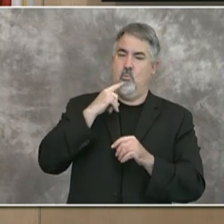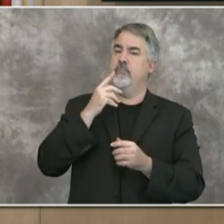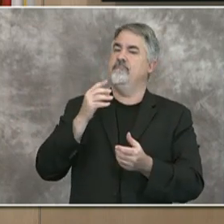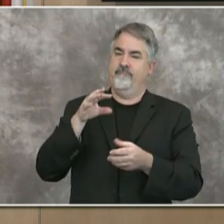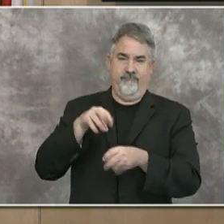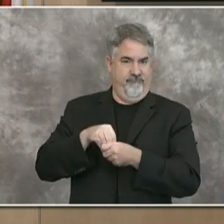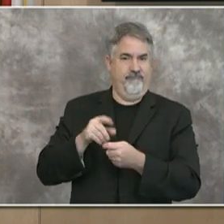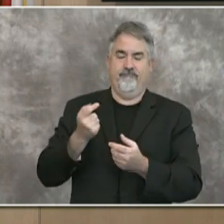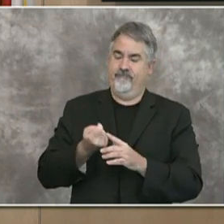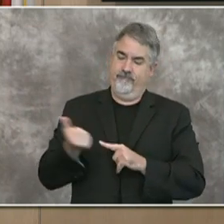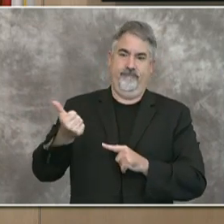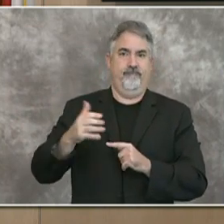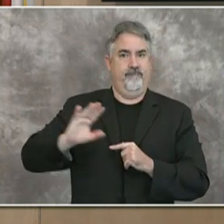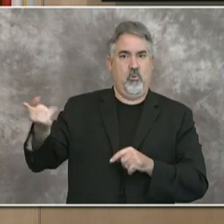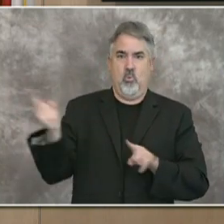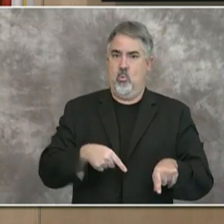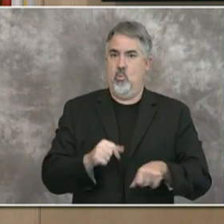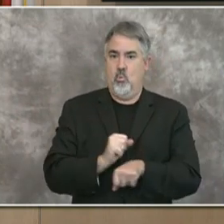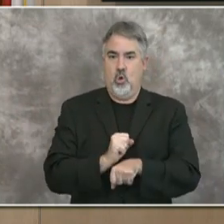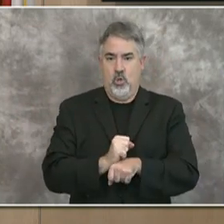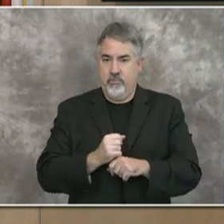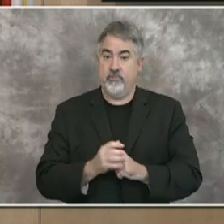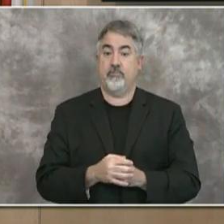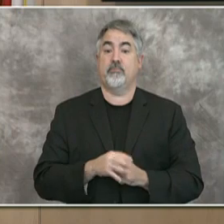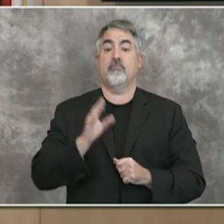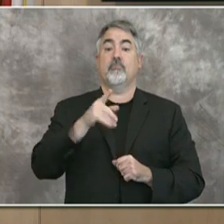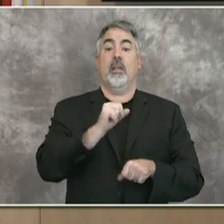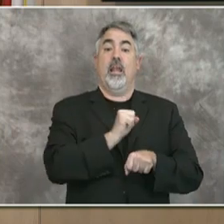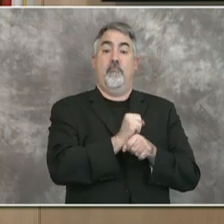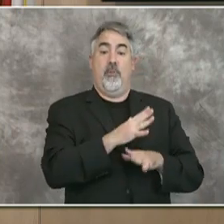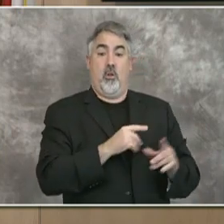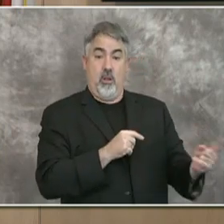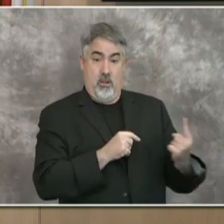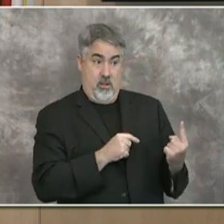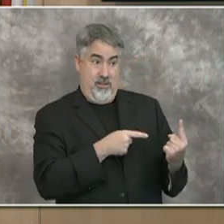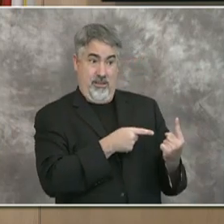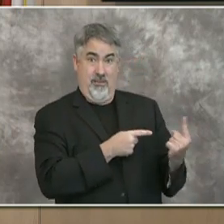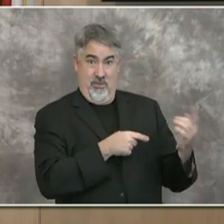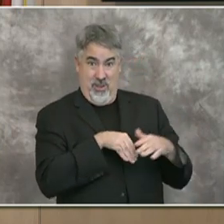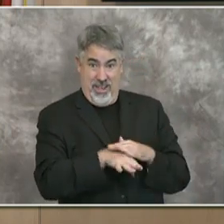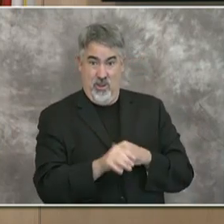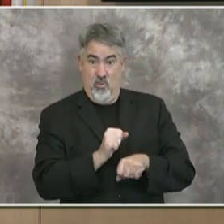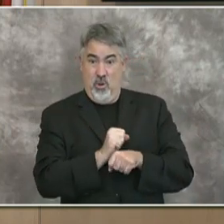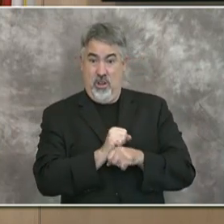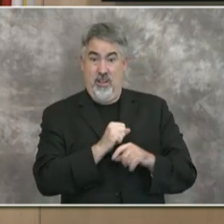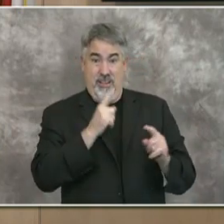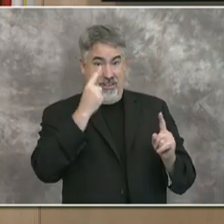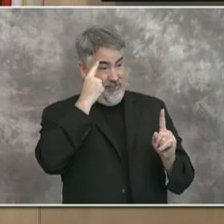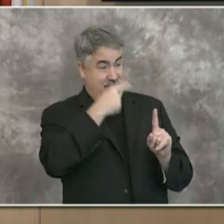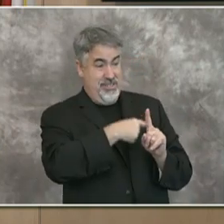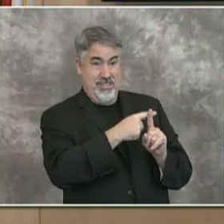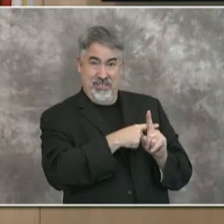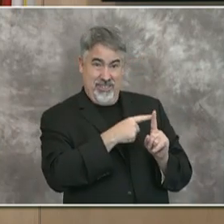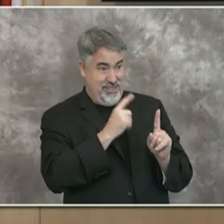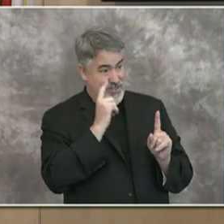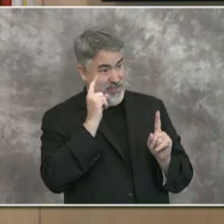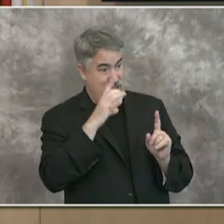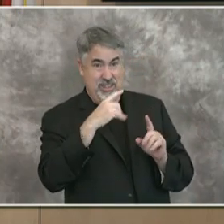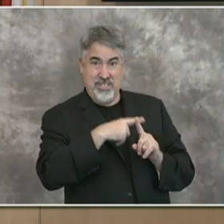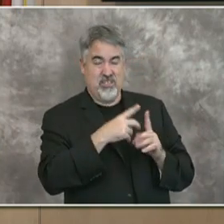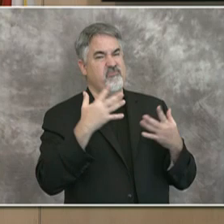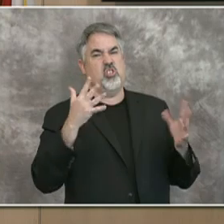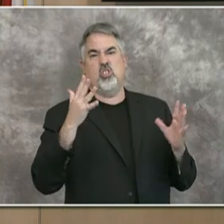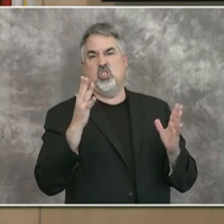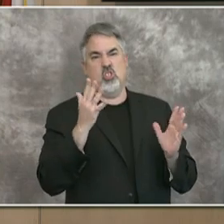do temperature checks for their employees when they come to work, any employee who's 100 degrees or more being not only sent